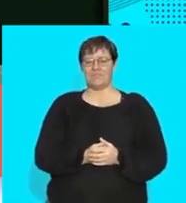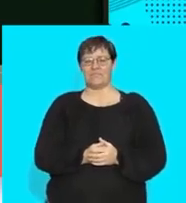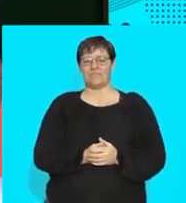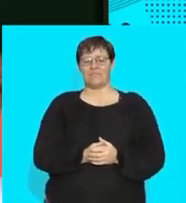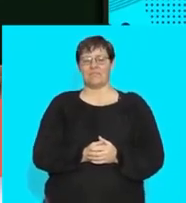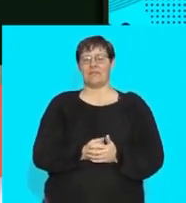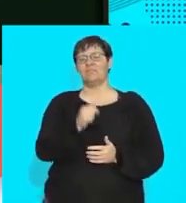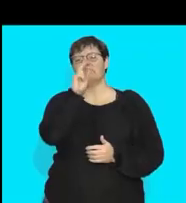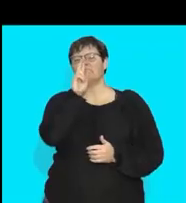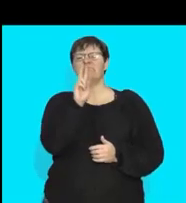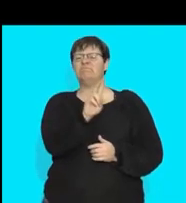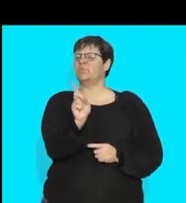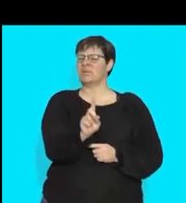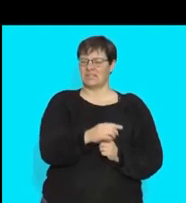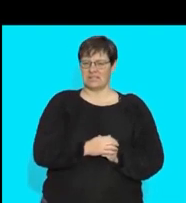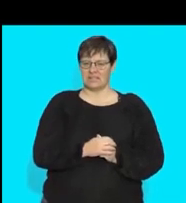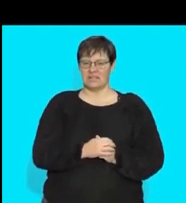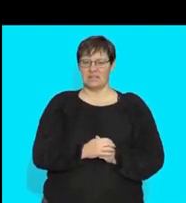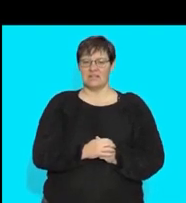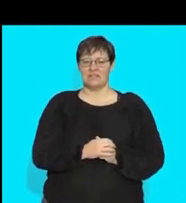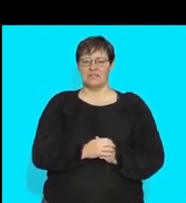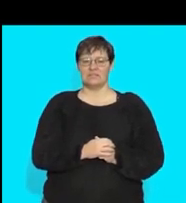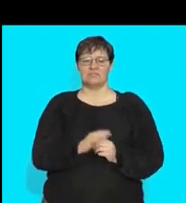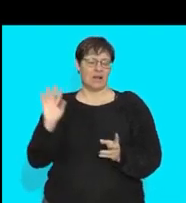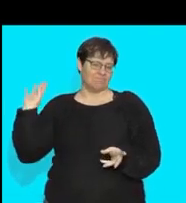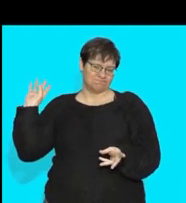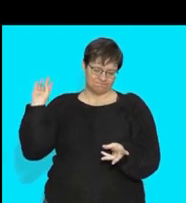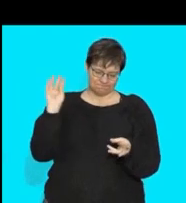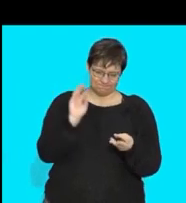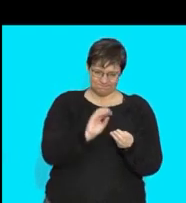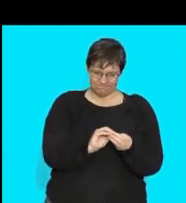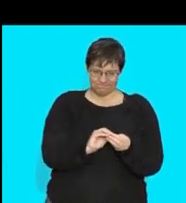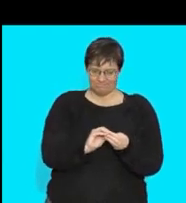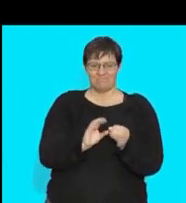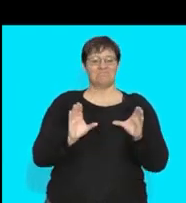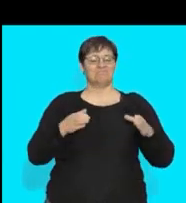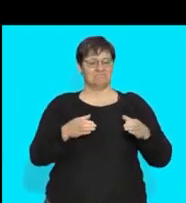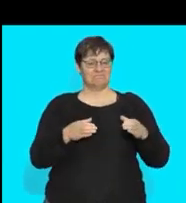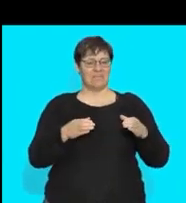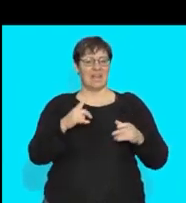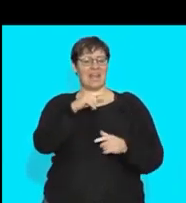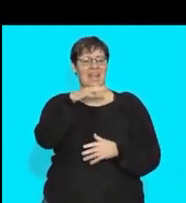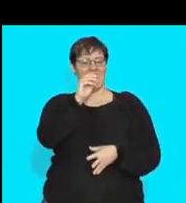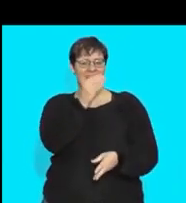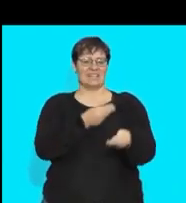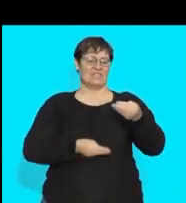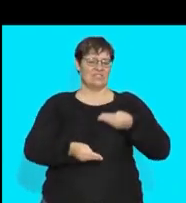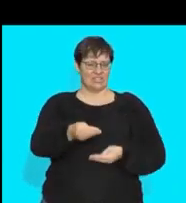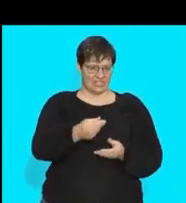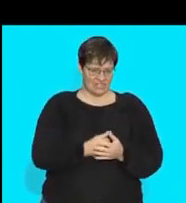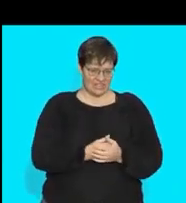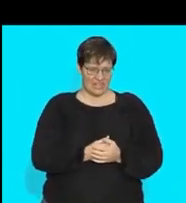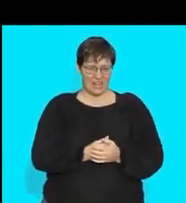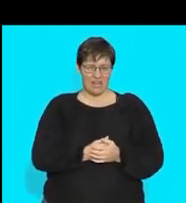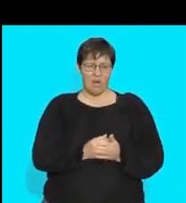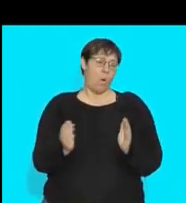we're looking at, we're recapping the whole of the section that we've looked at. I'm not going to go through it now, we're going to